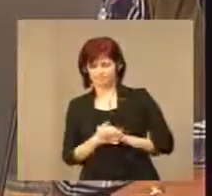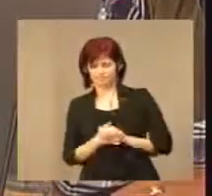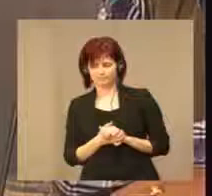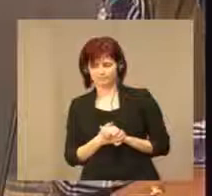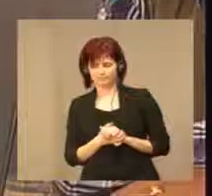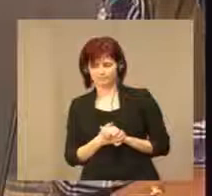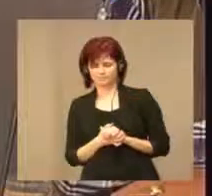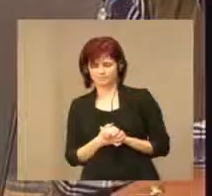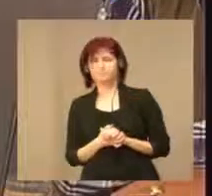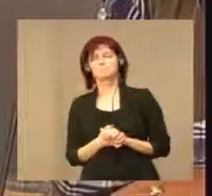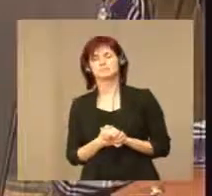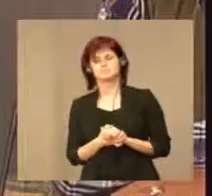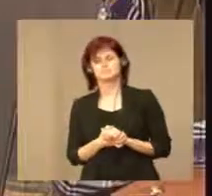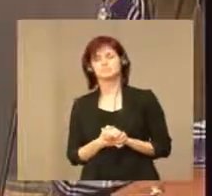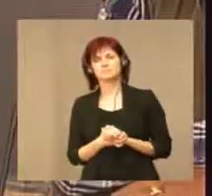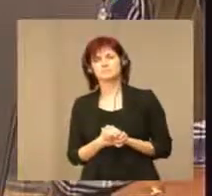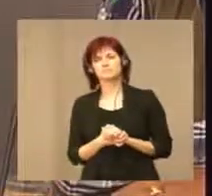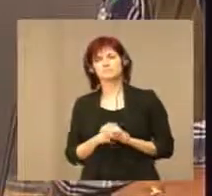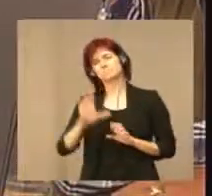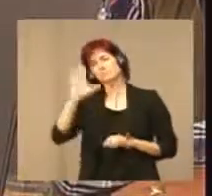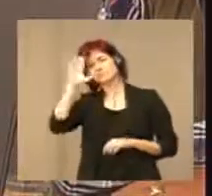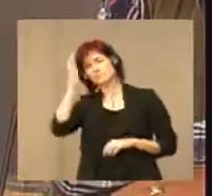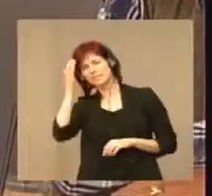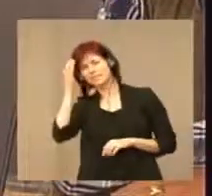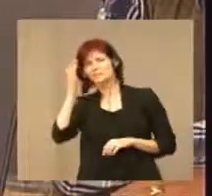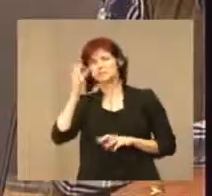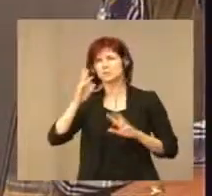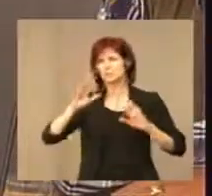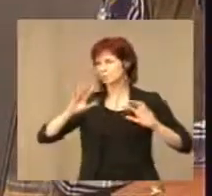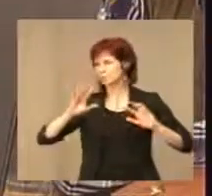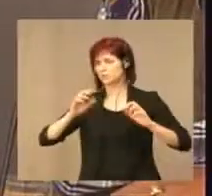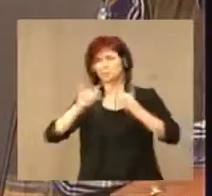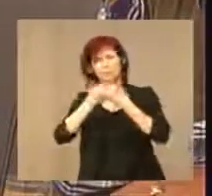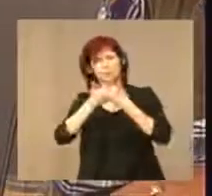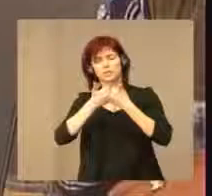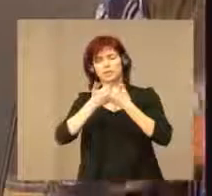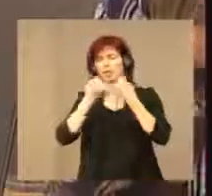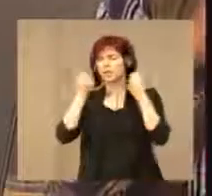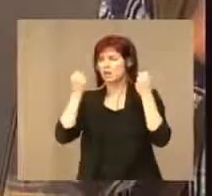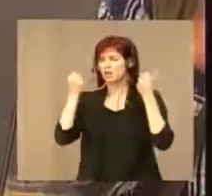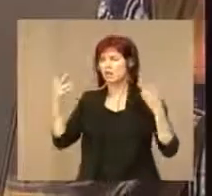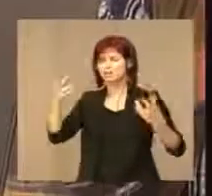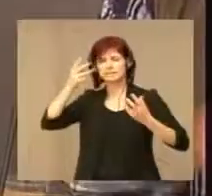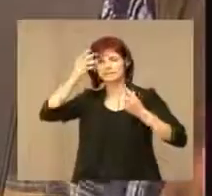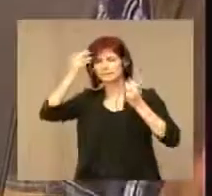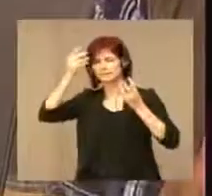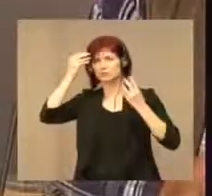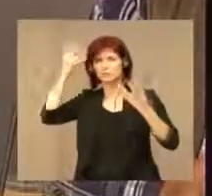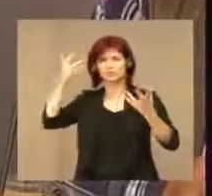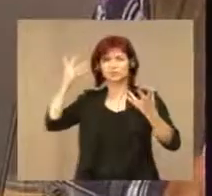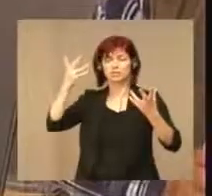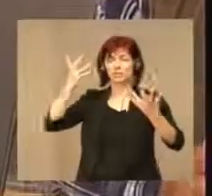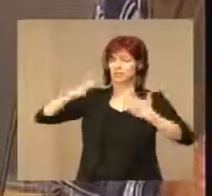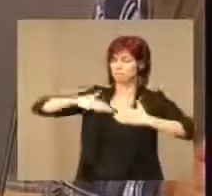I think there's a general challenge in just the volume of information that's out there,